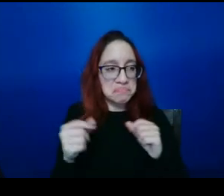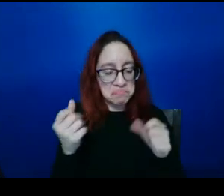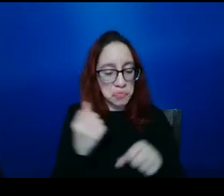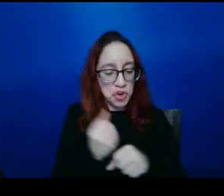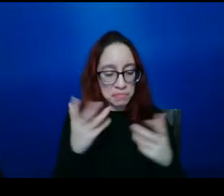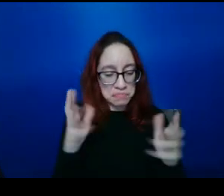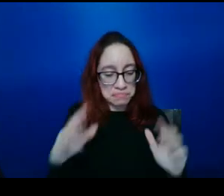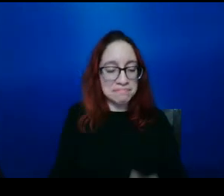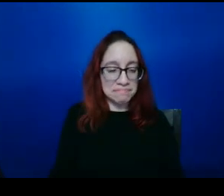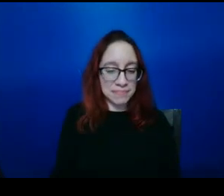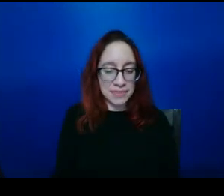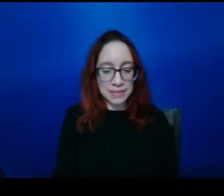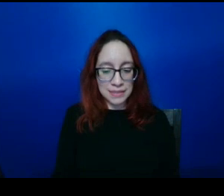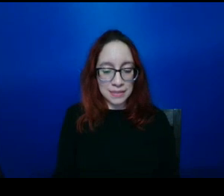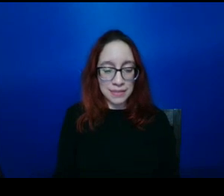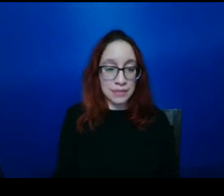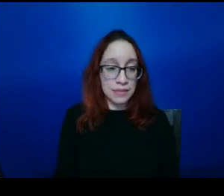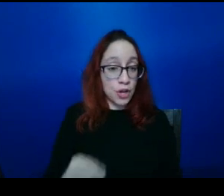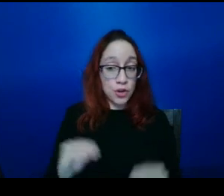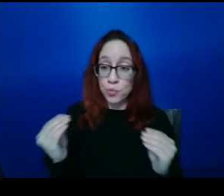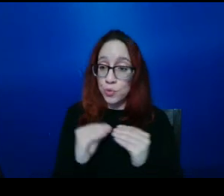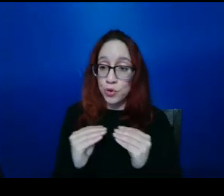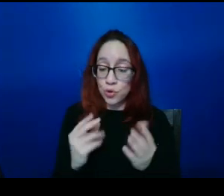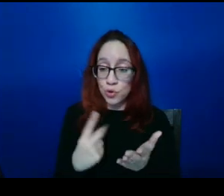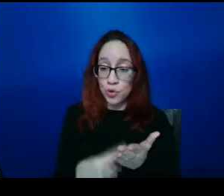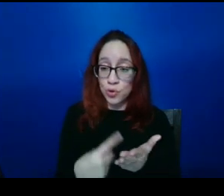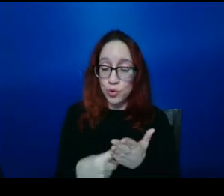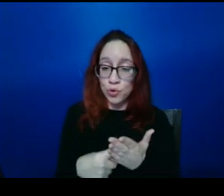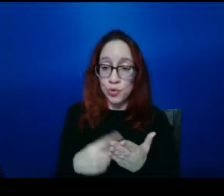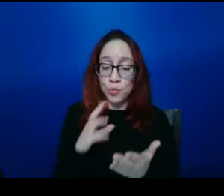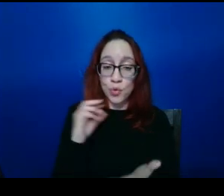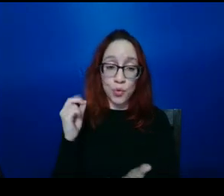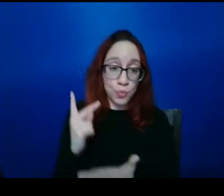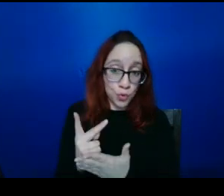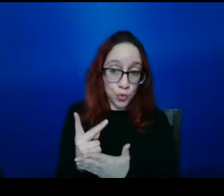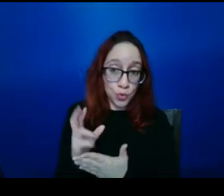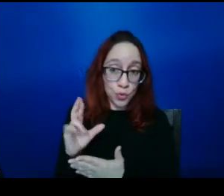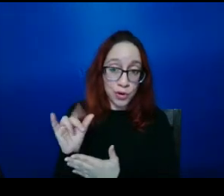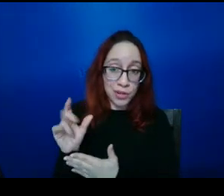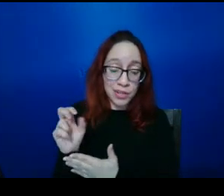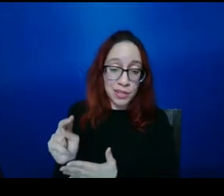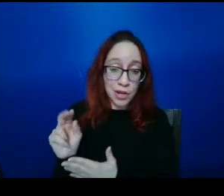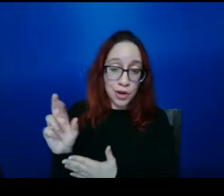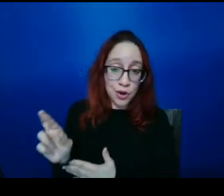right, thank you. Seeing no further discussion, may I have a motion to approve resolution number